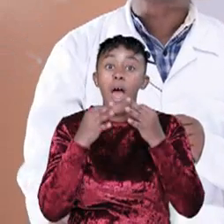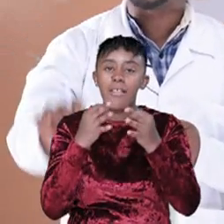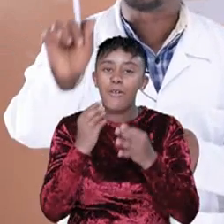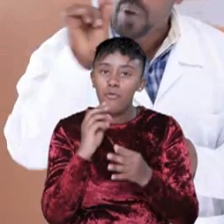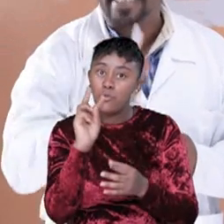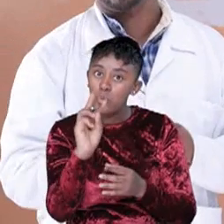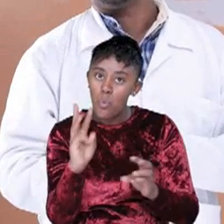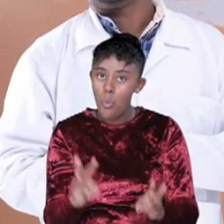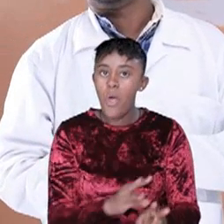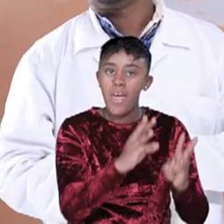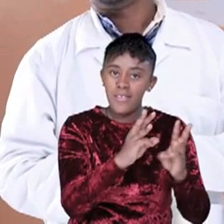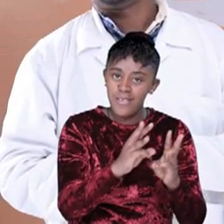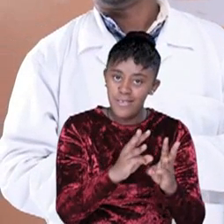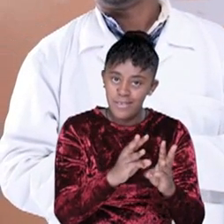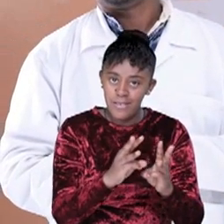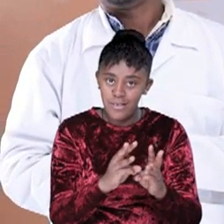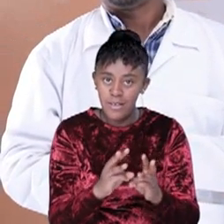electricity by 2 ways.